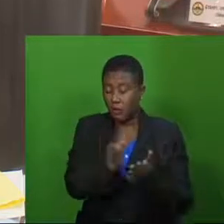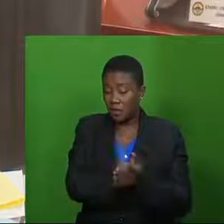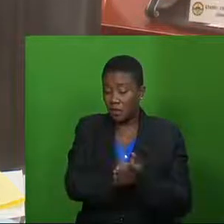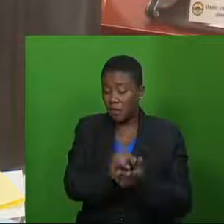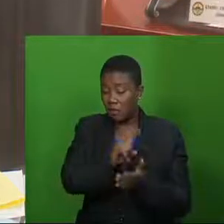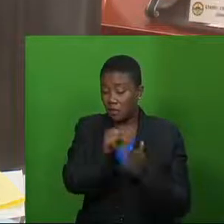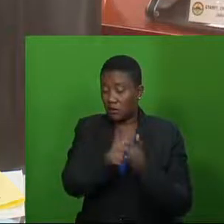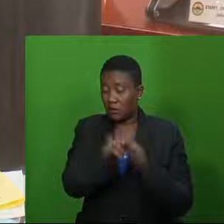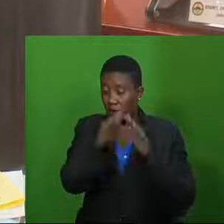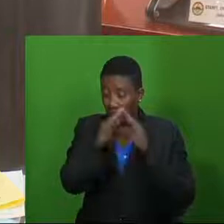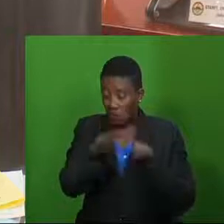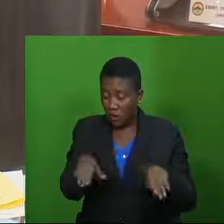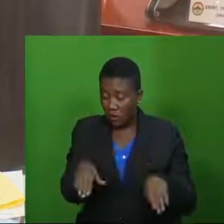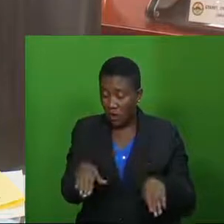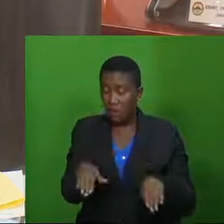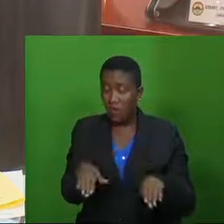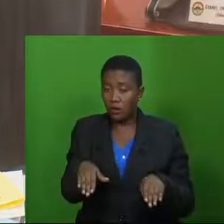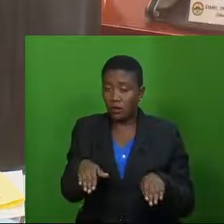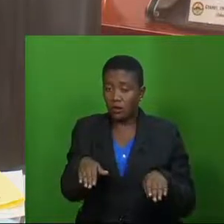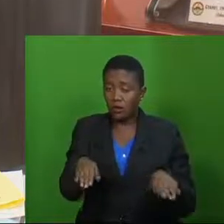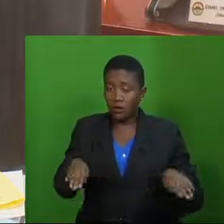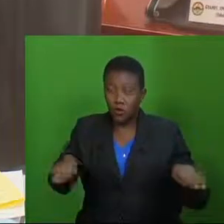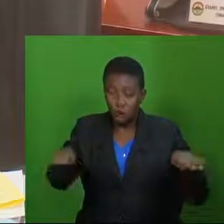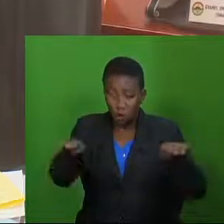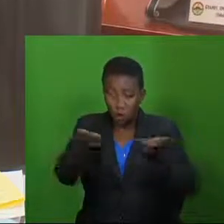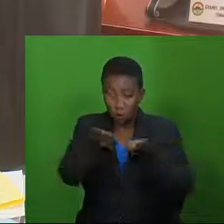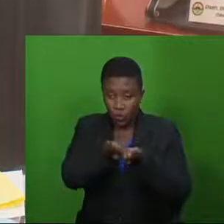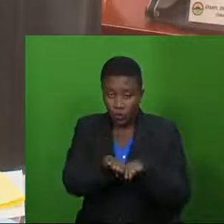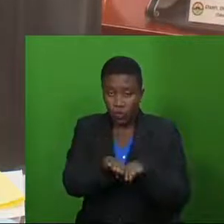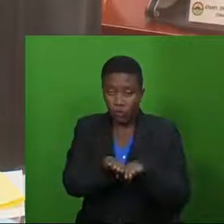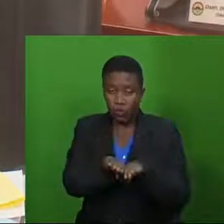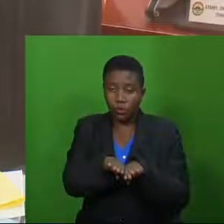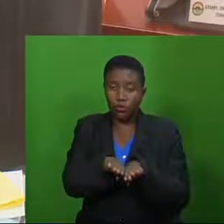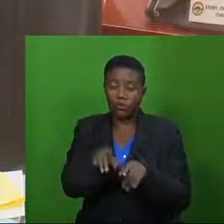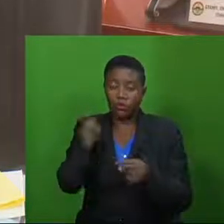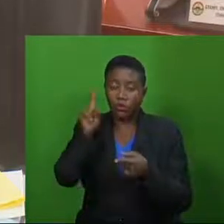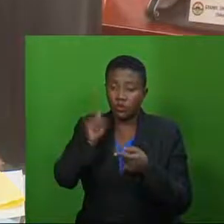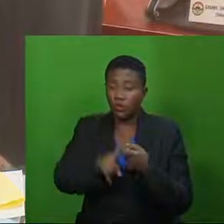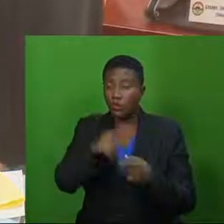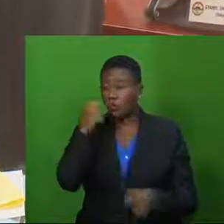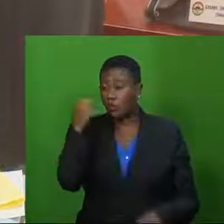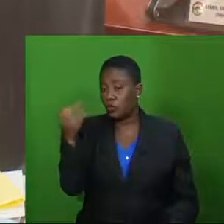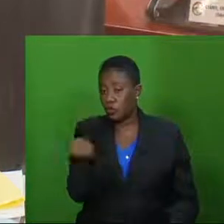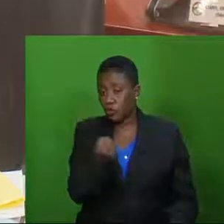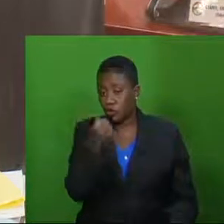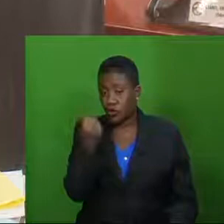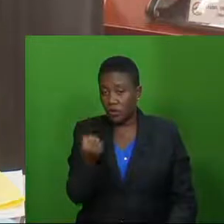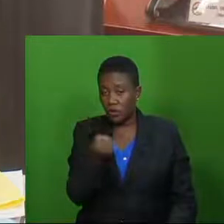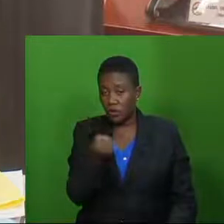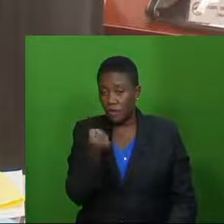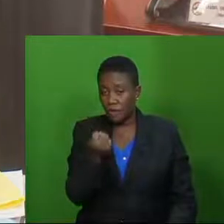House do now adjourn until Tuesday